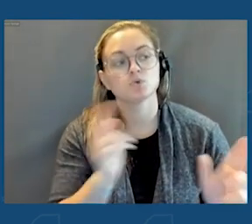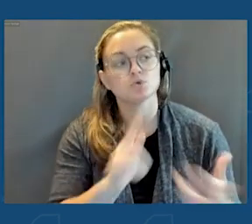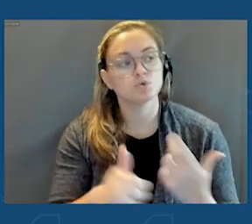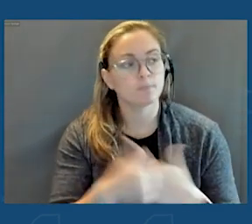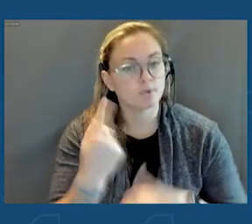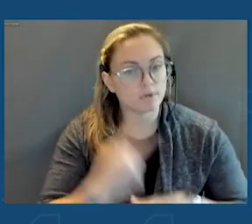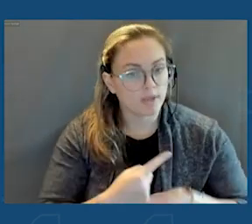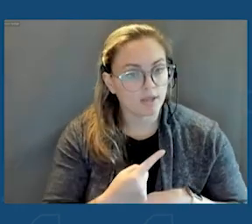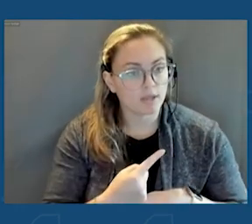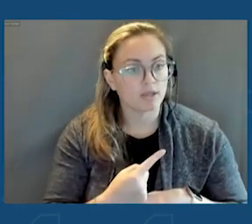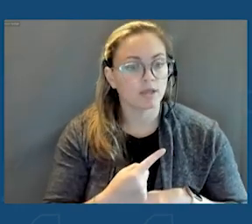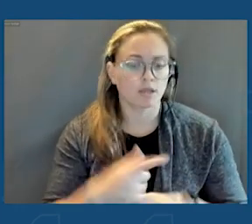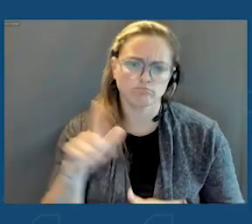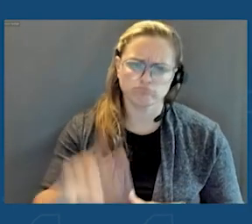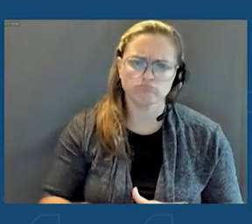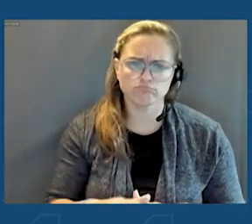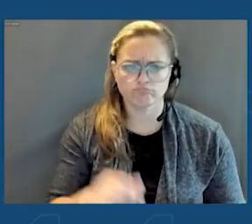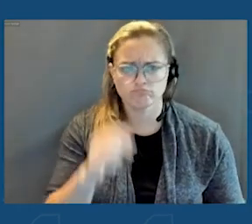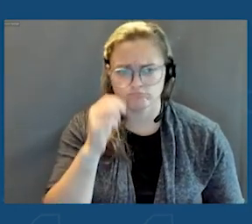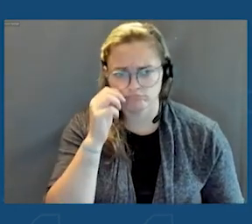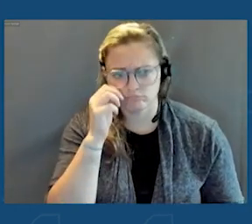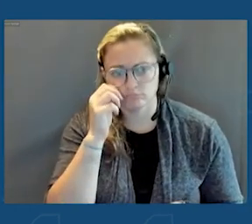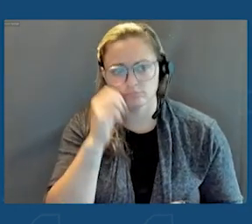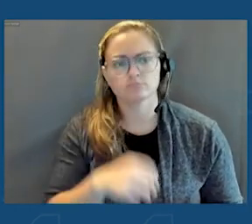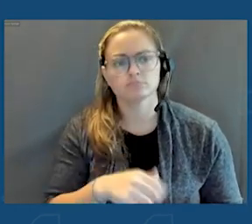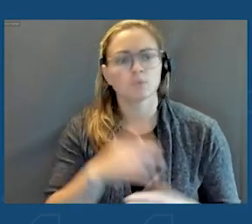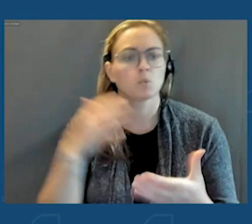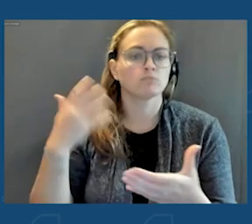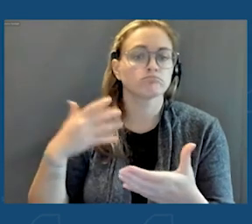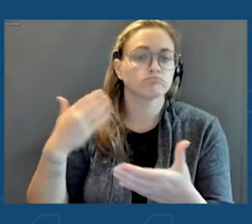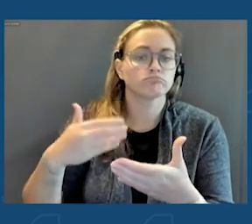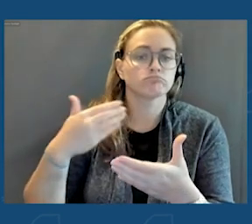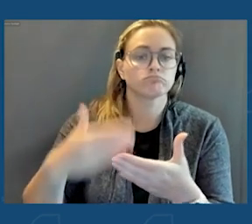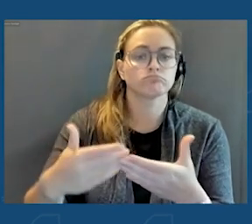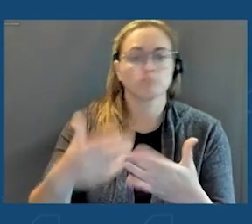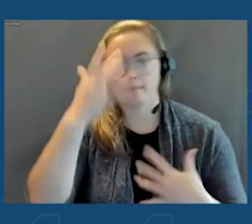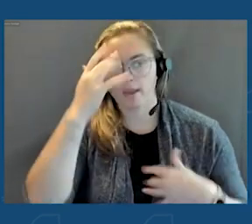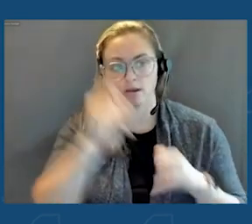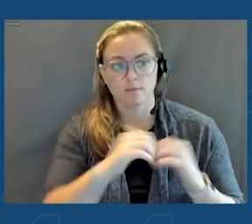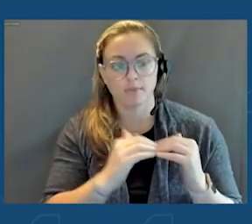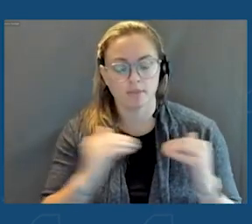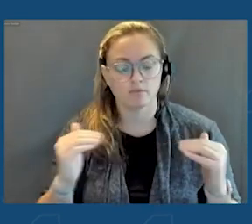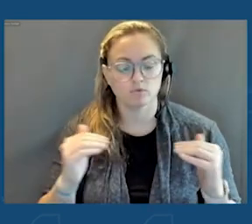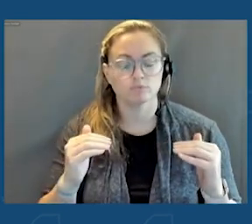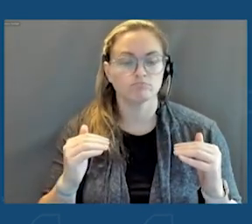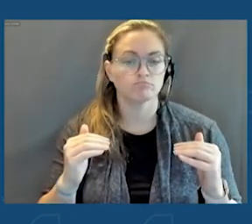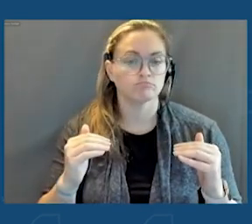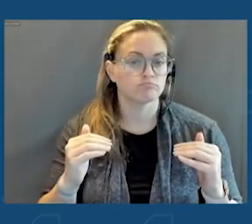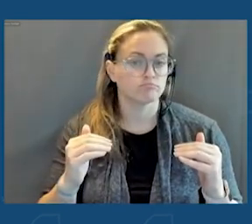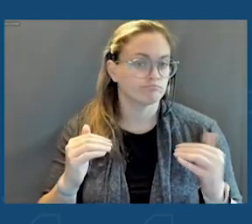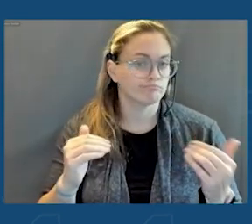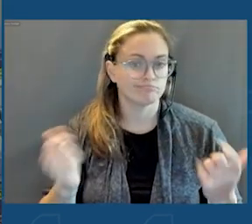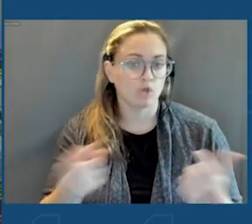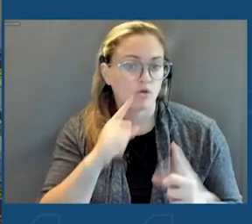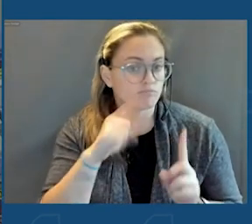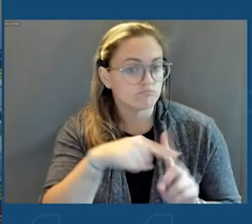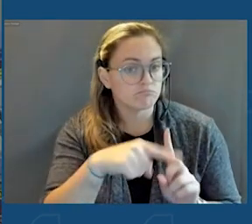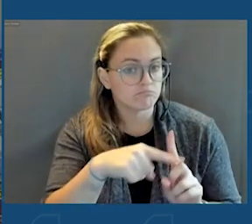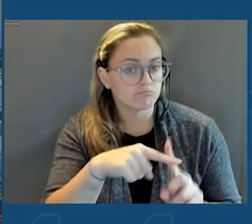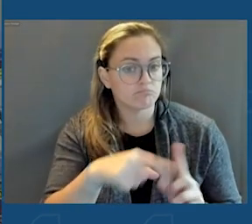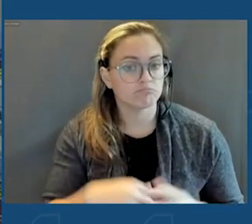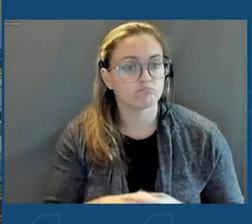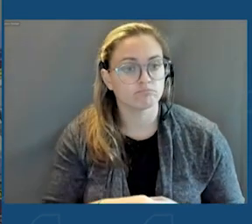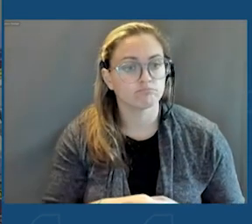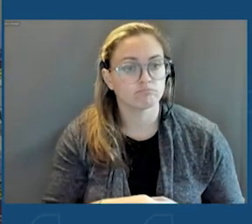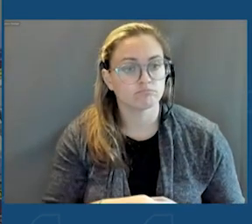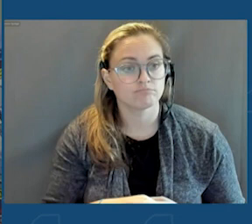are far lower, again, approaching the pandemic levels, and this is all very positive.